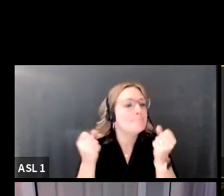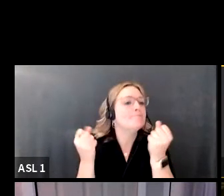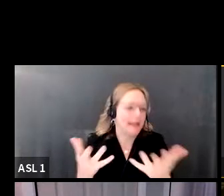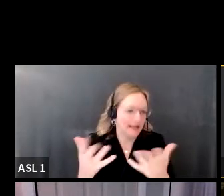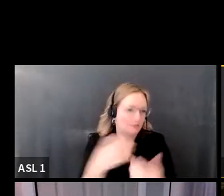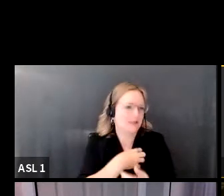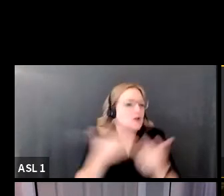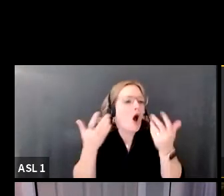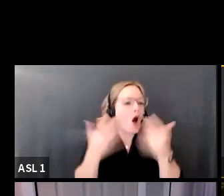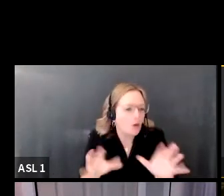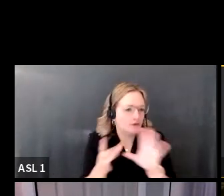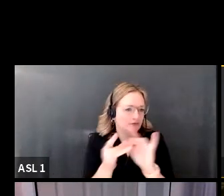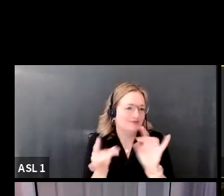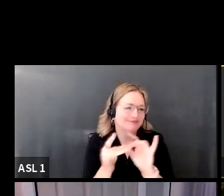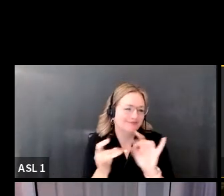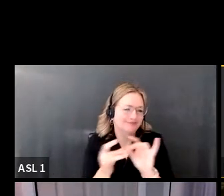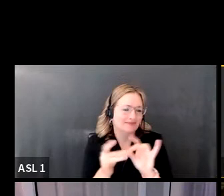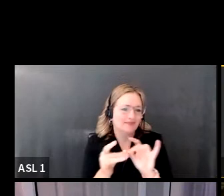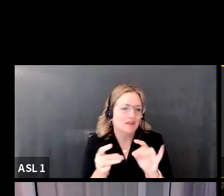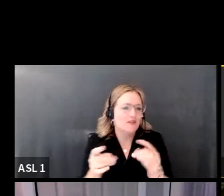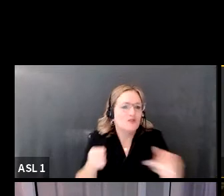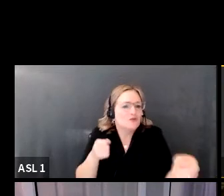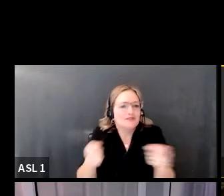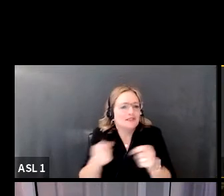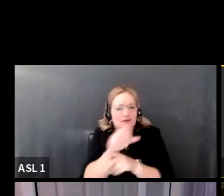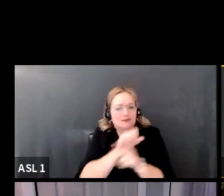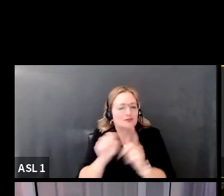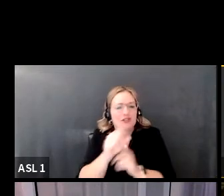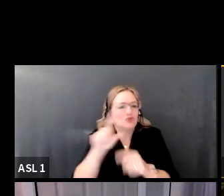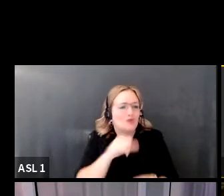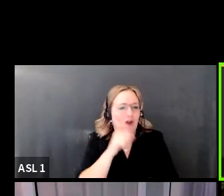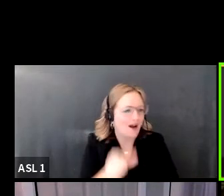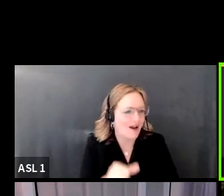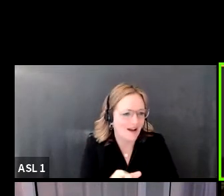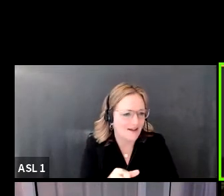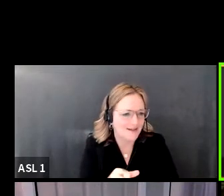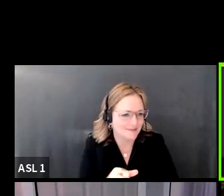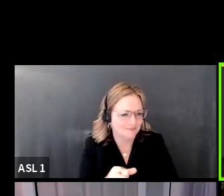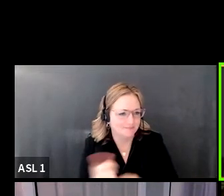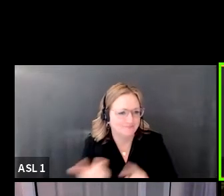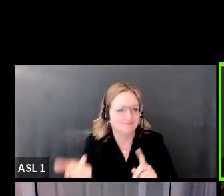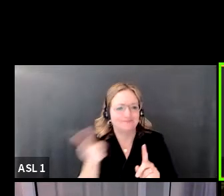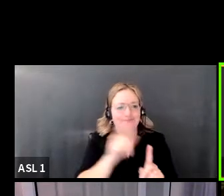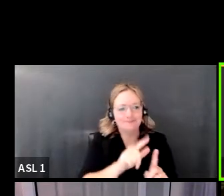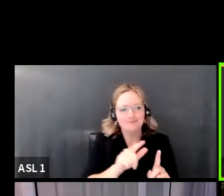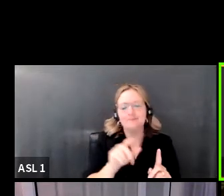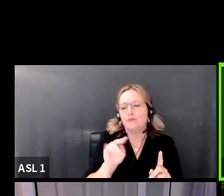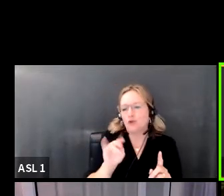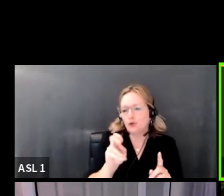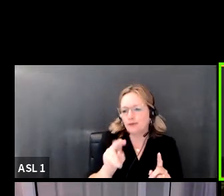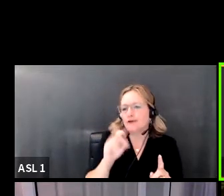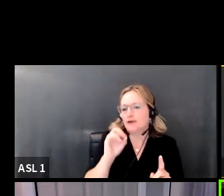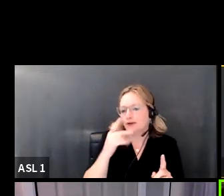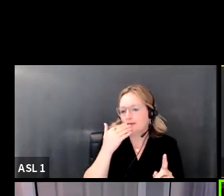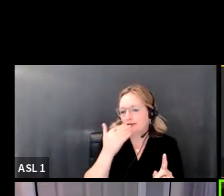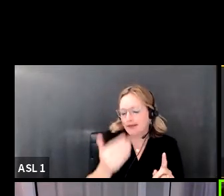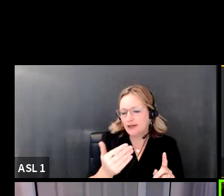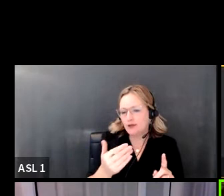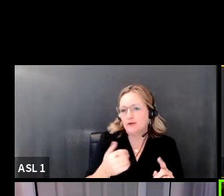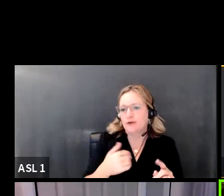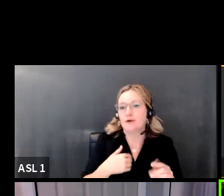situations that they shouldn't be having to deal with thank you thank you chair thank you member norman member